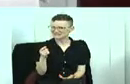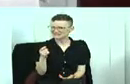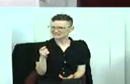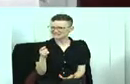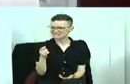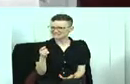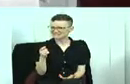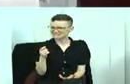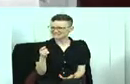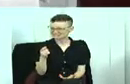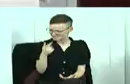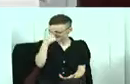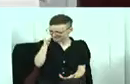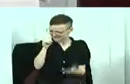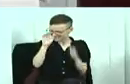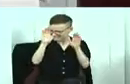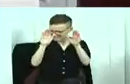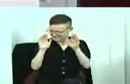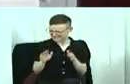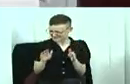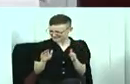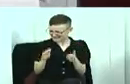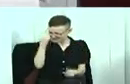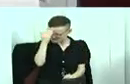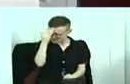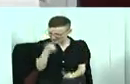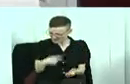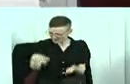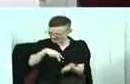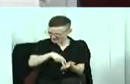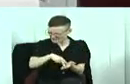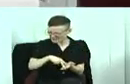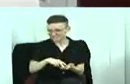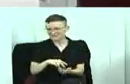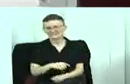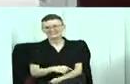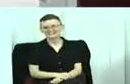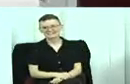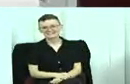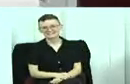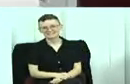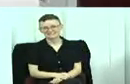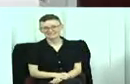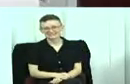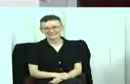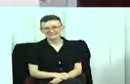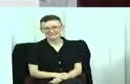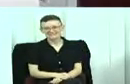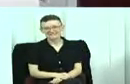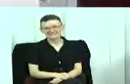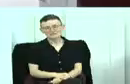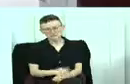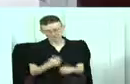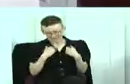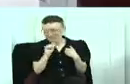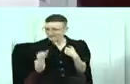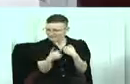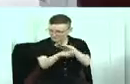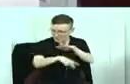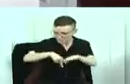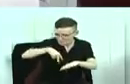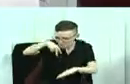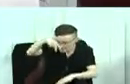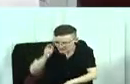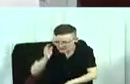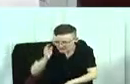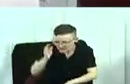didn't just see it in the baptism of the children today, yes, the journey continues, the story again, because there's another resurrection to come.